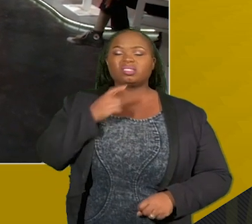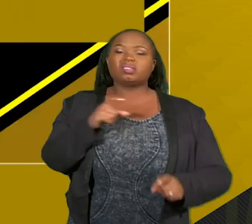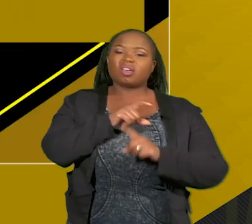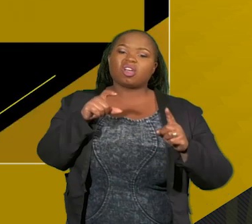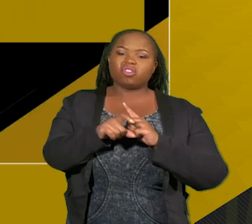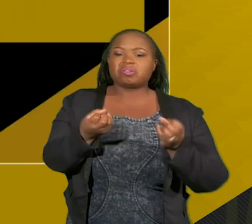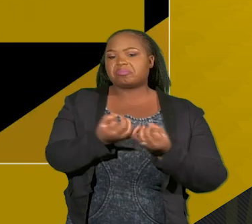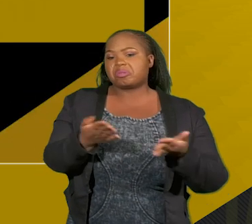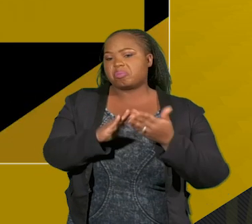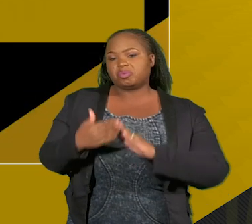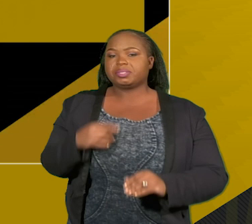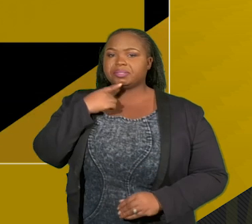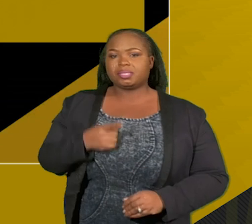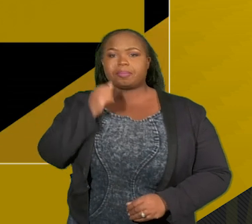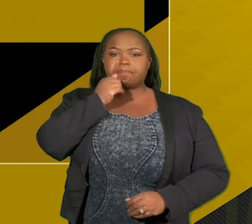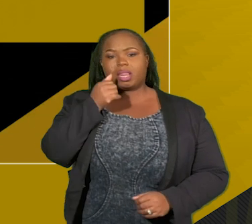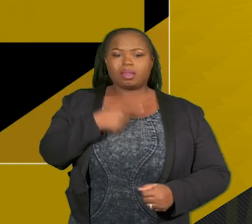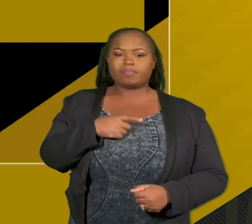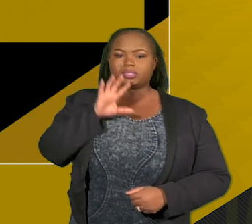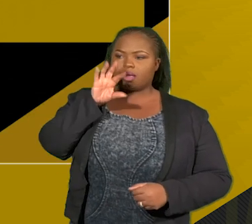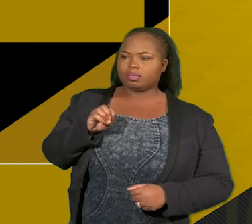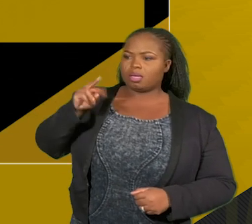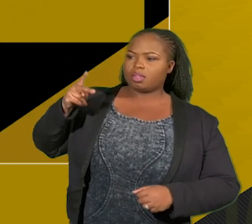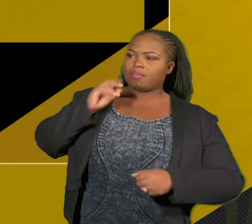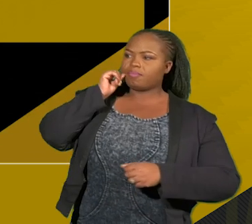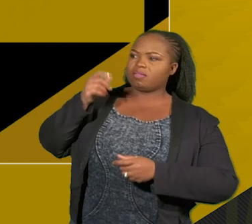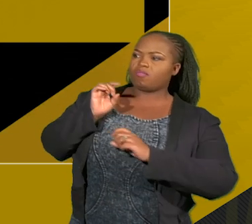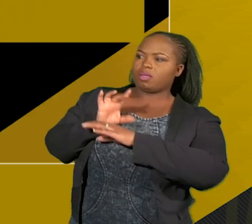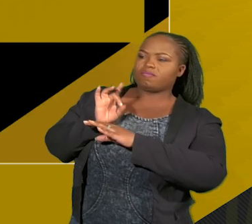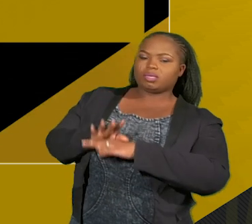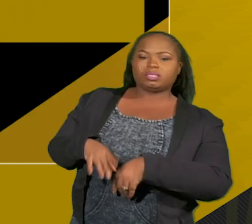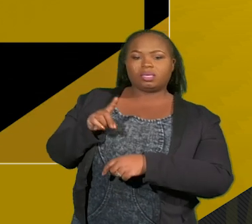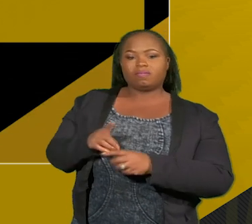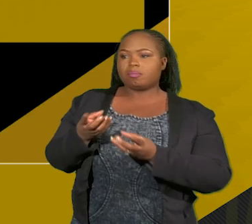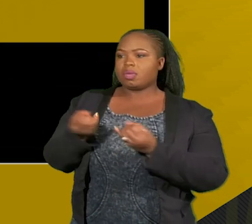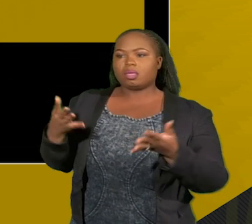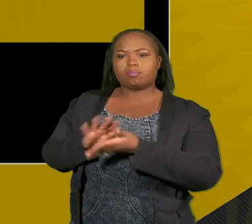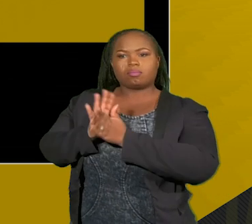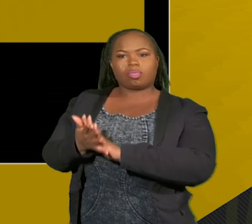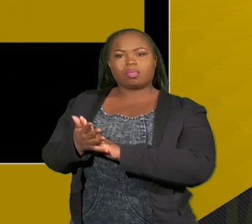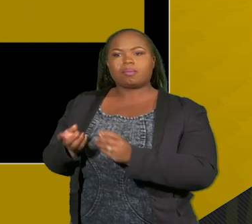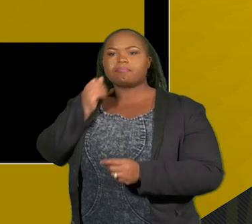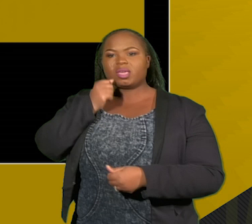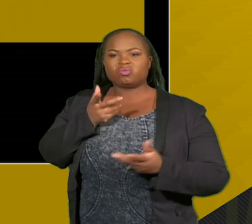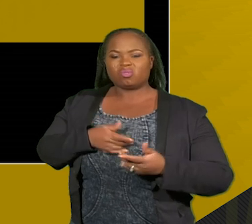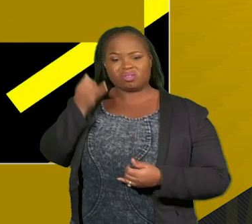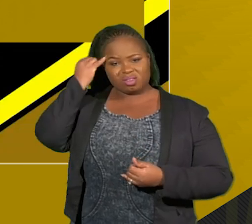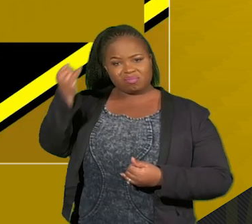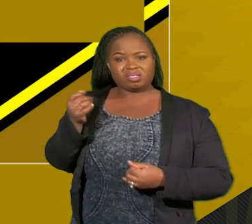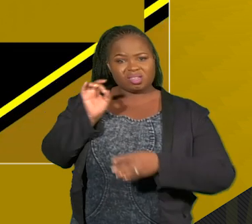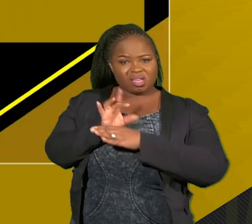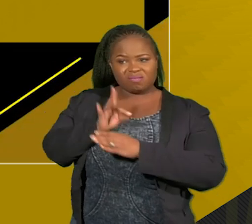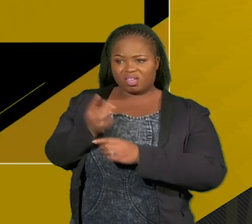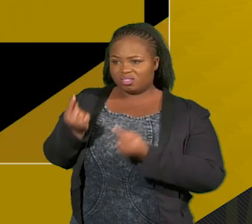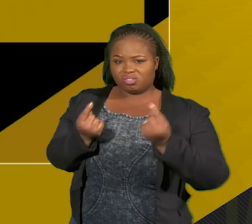in most communities is that men must ask other men for advice. And if most men are broken, you can only imagine what kind of